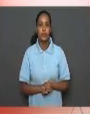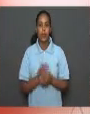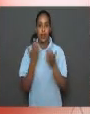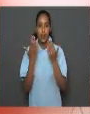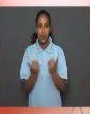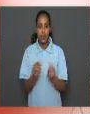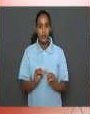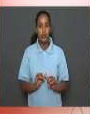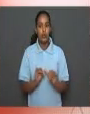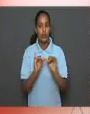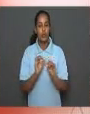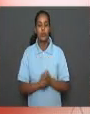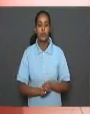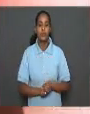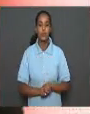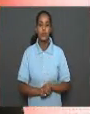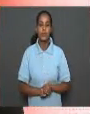Let us continue.